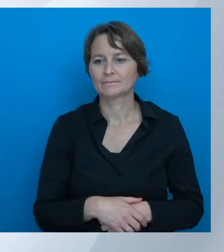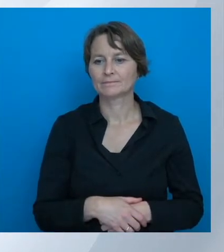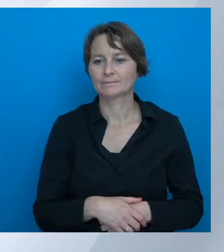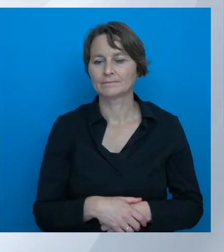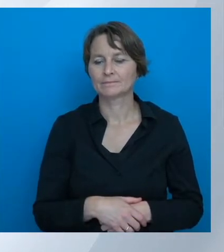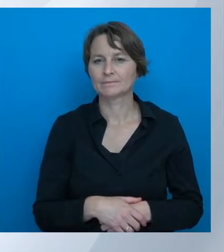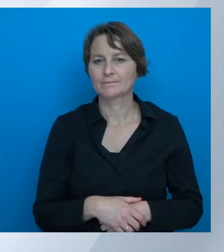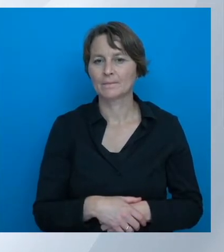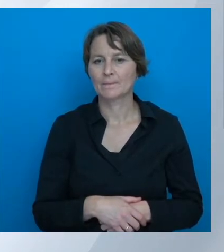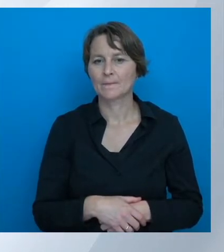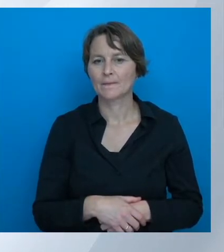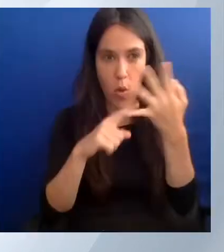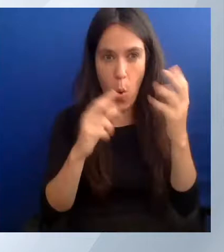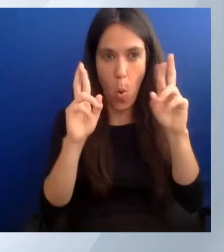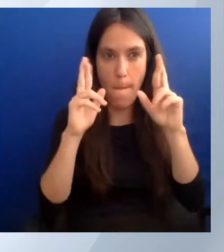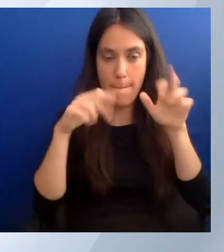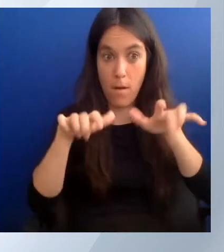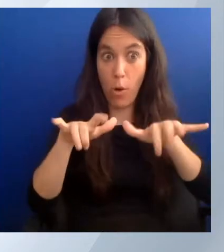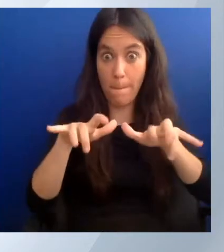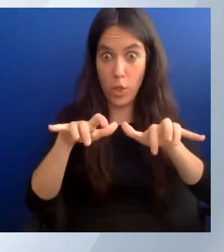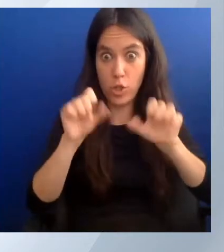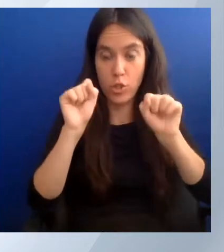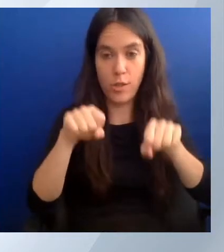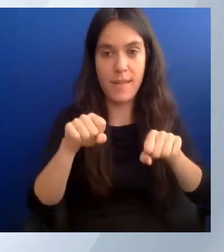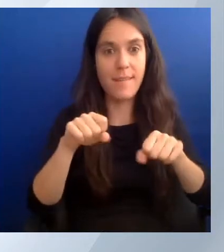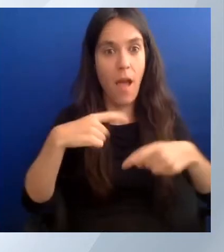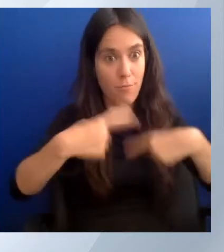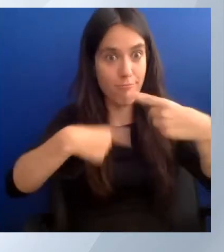And if my computer does something, I can carry on.